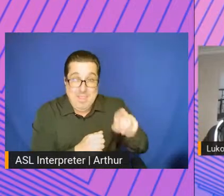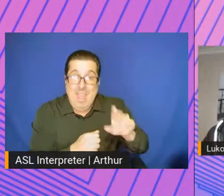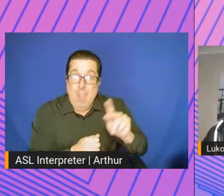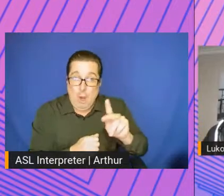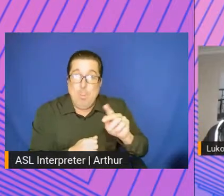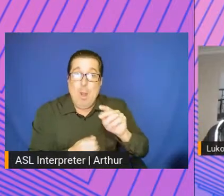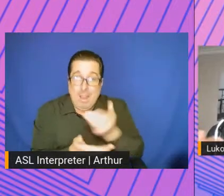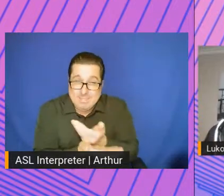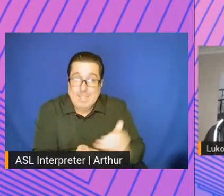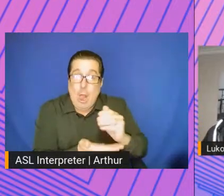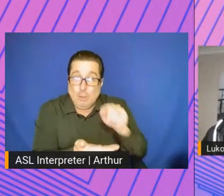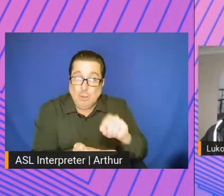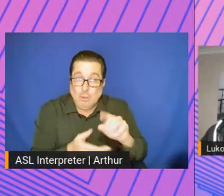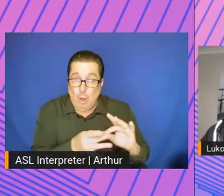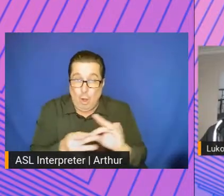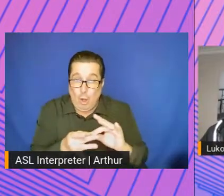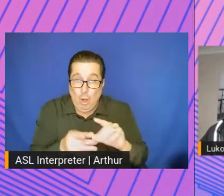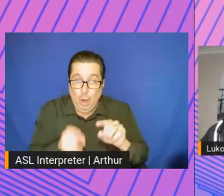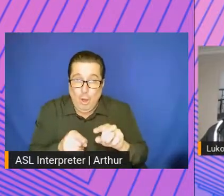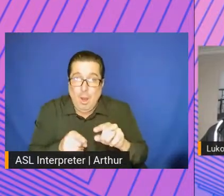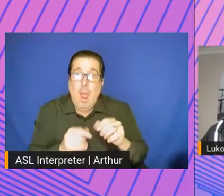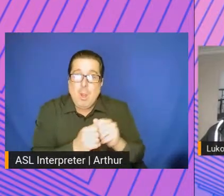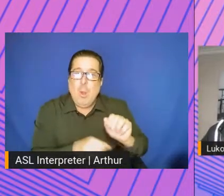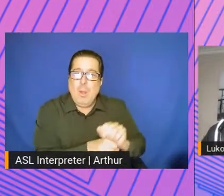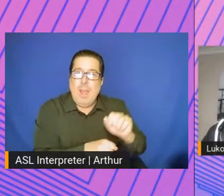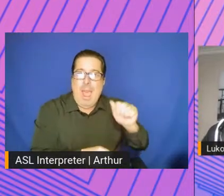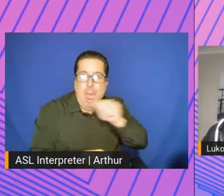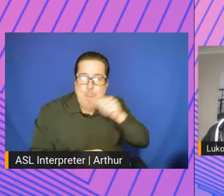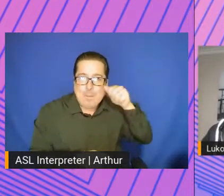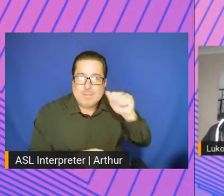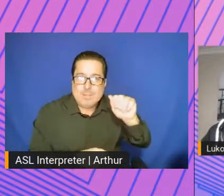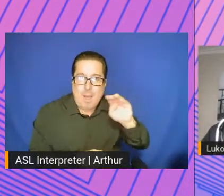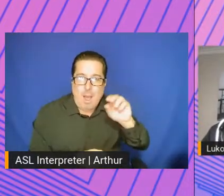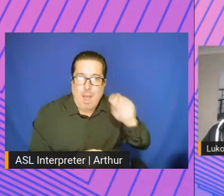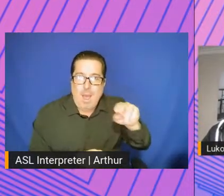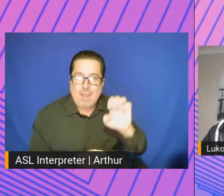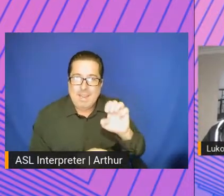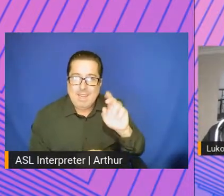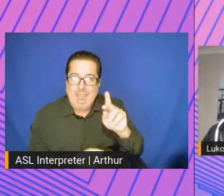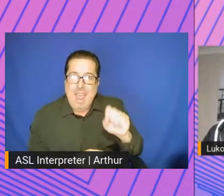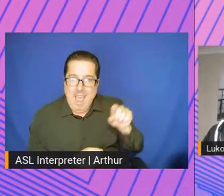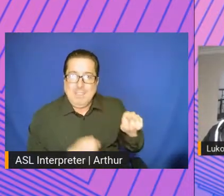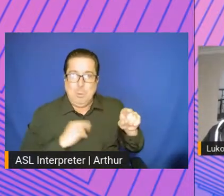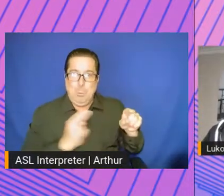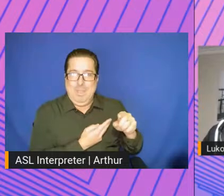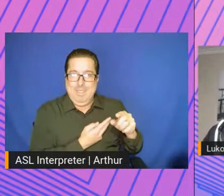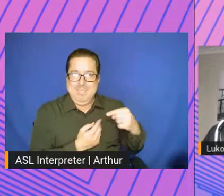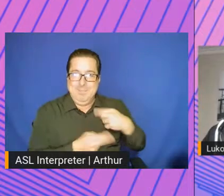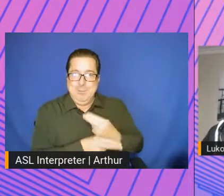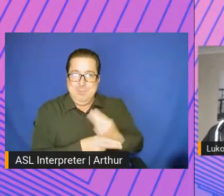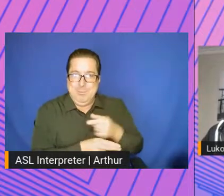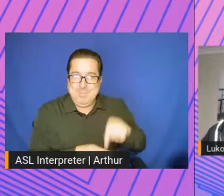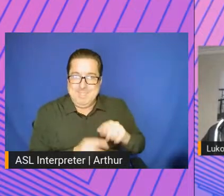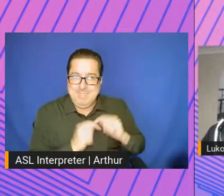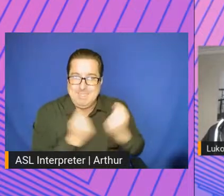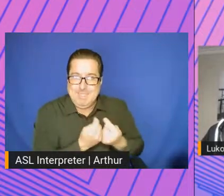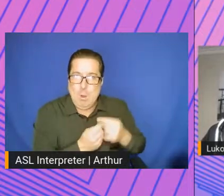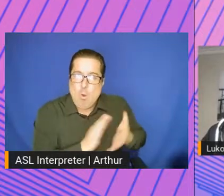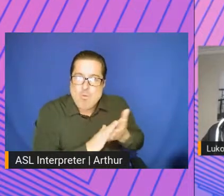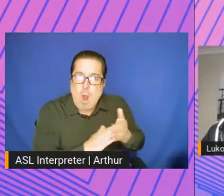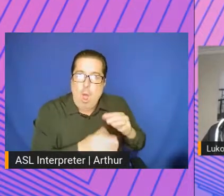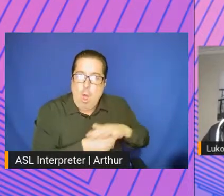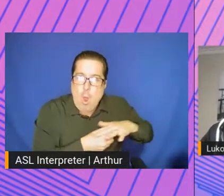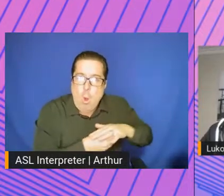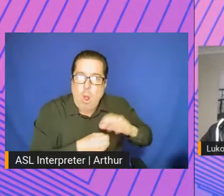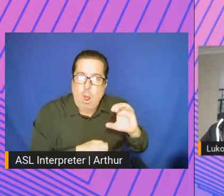So like I said, in our case, we were making use of Amazon EKS, but a number of us on the team were also running local clusters, whether they